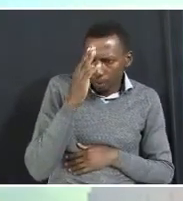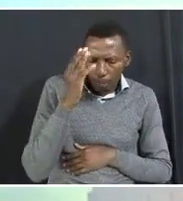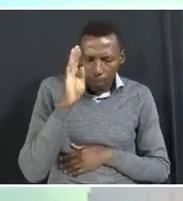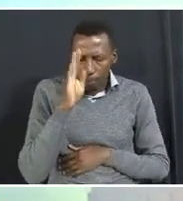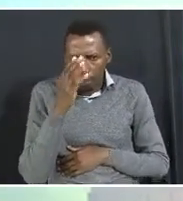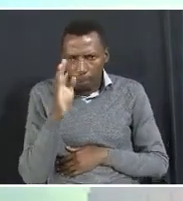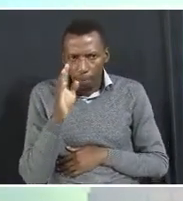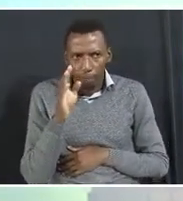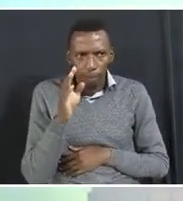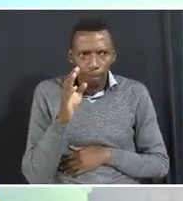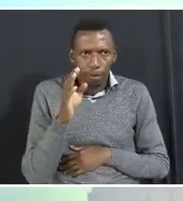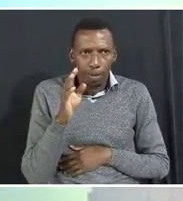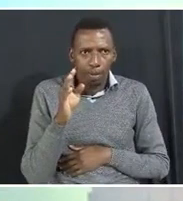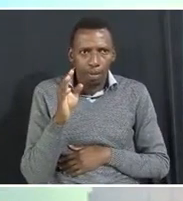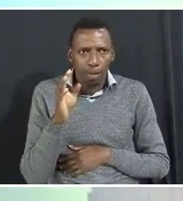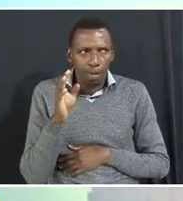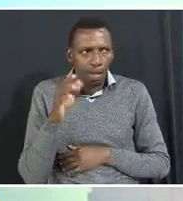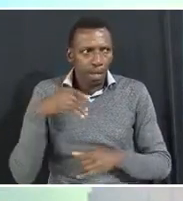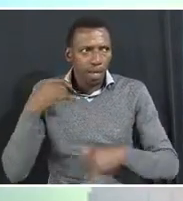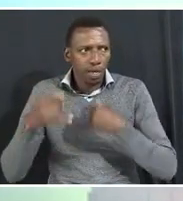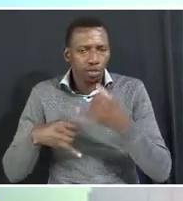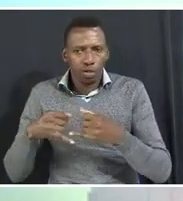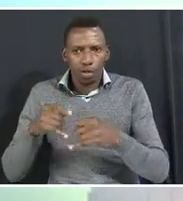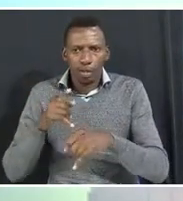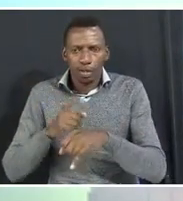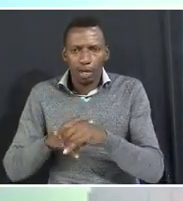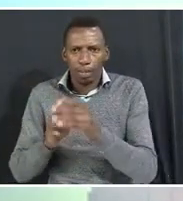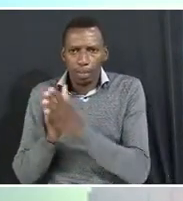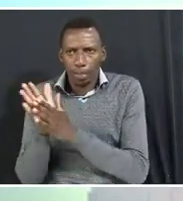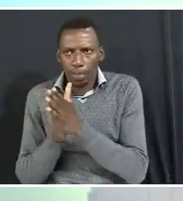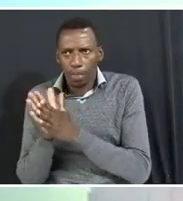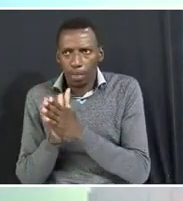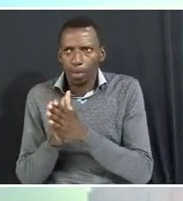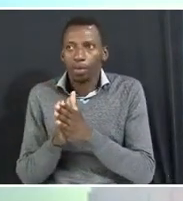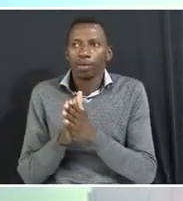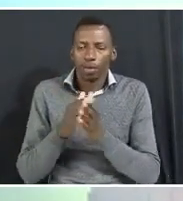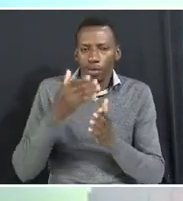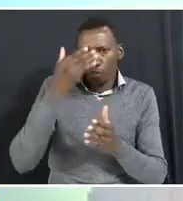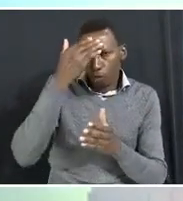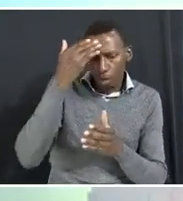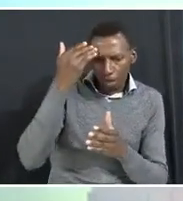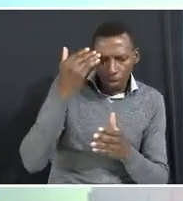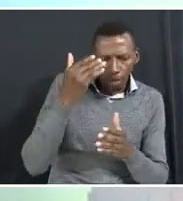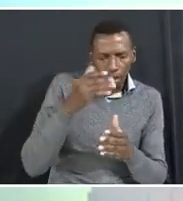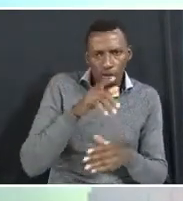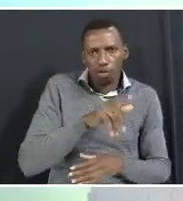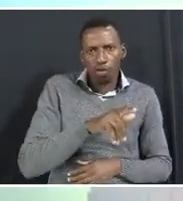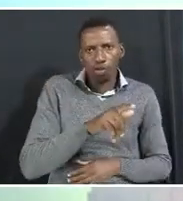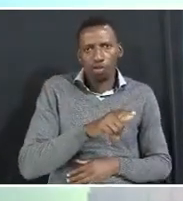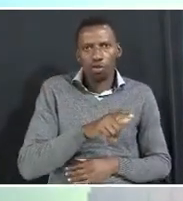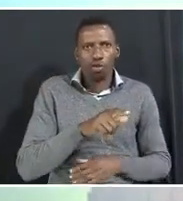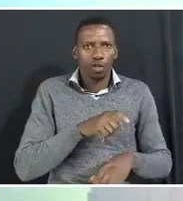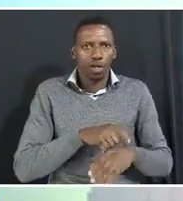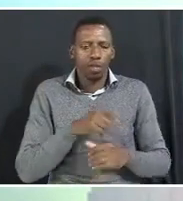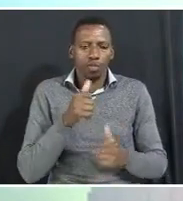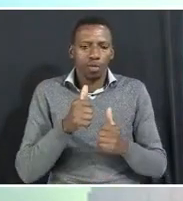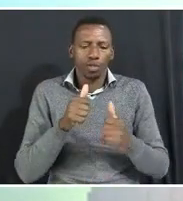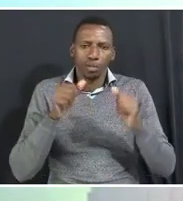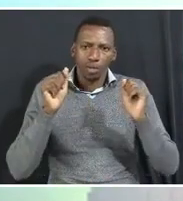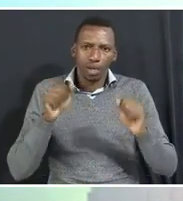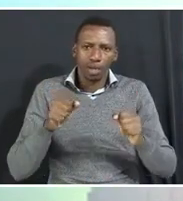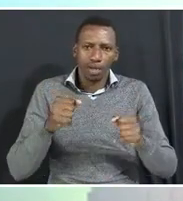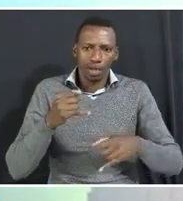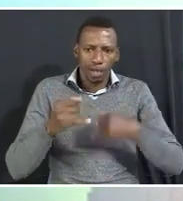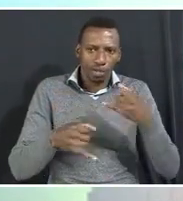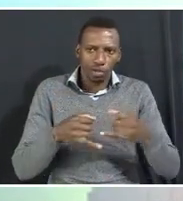moments and forget the ordinary moments of their existence, where they could also enjoy much of God's